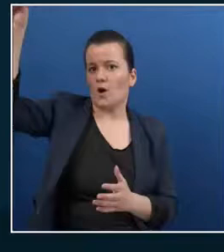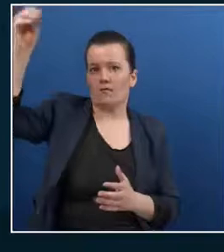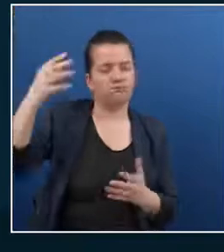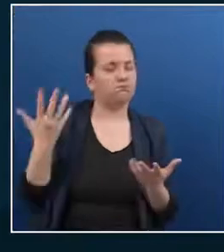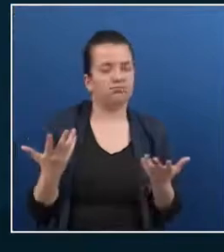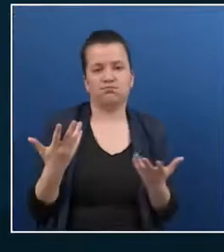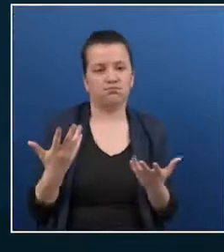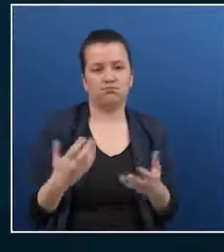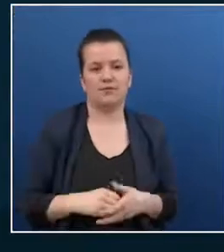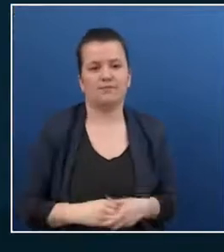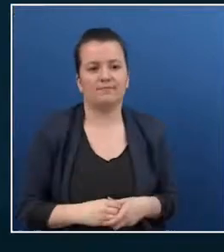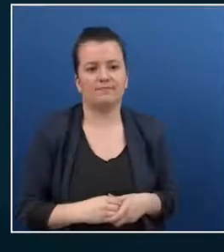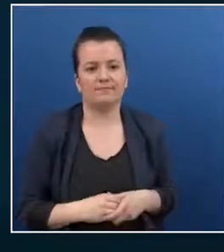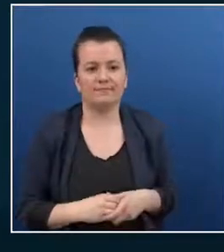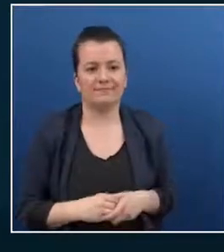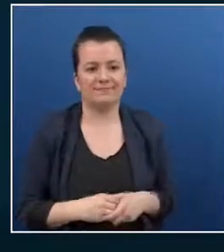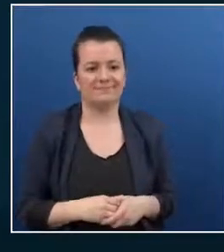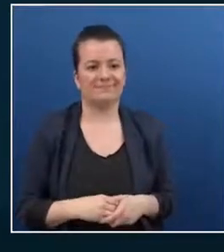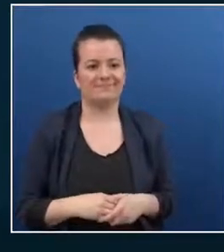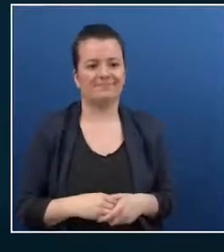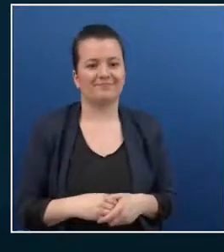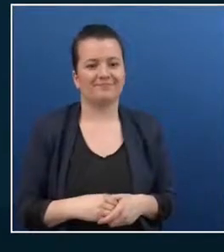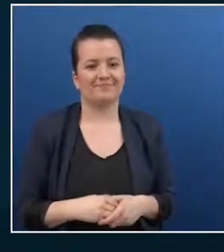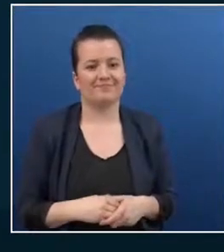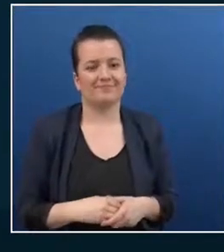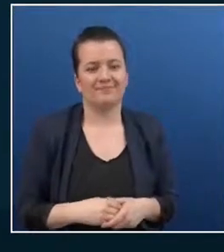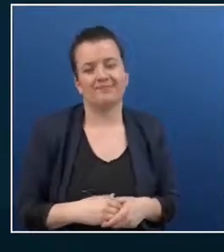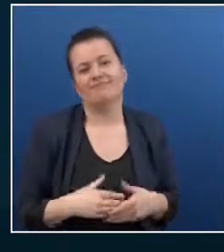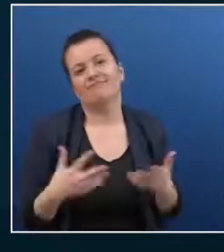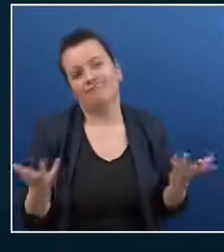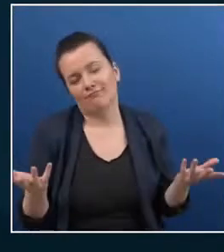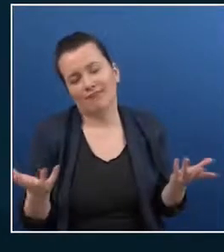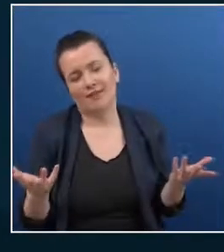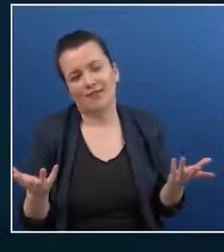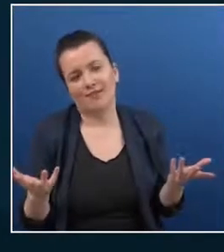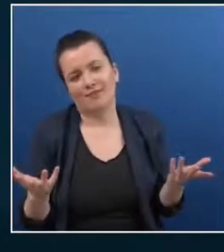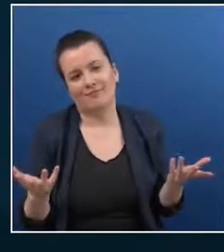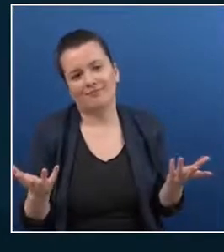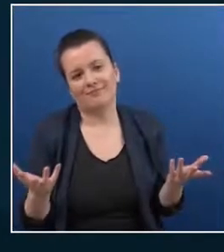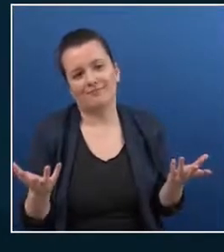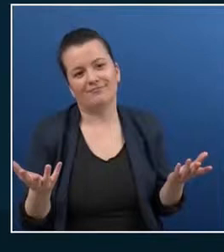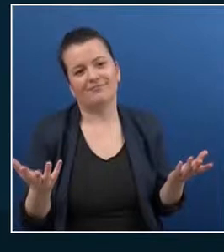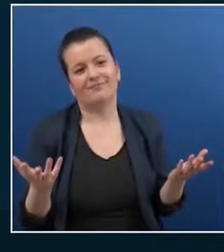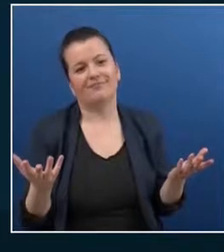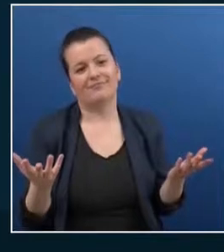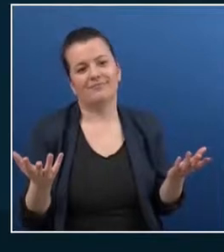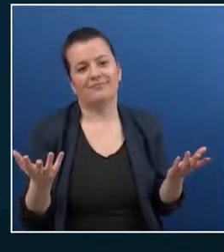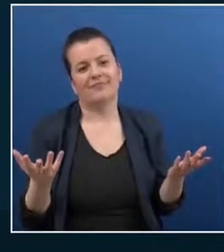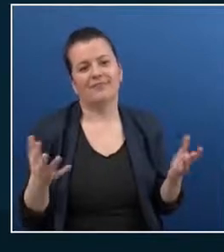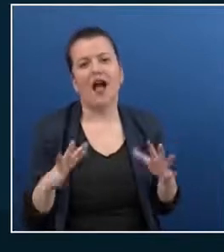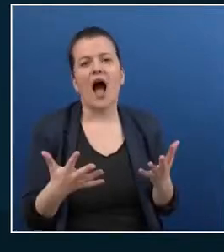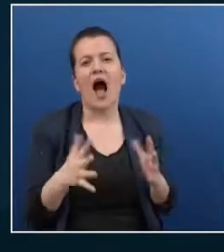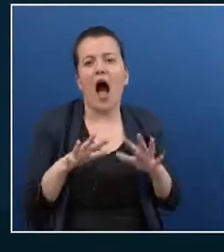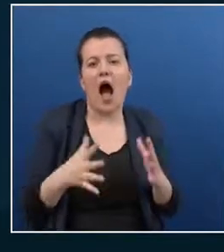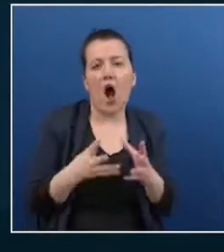yes. And there's like a bunch of ways to flip that Rubik's Cube to try to figure that out.